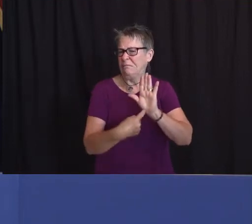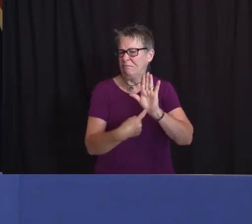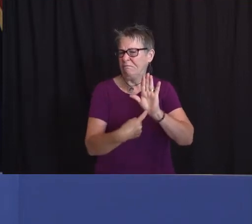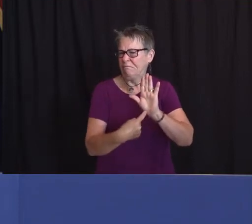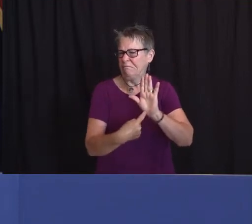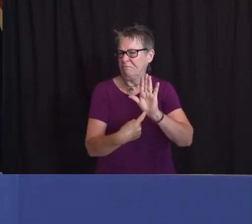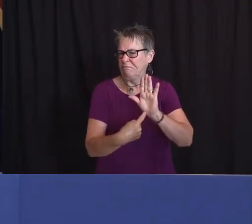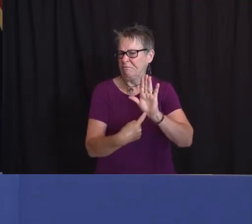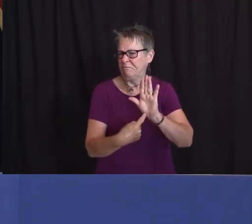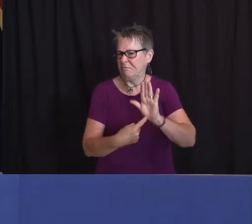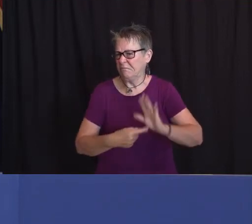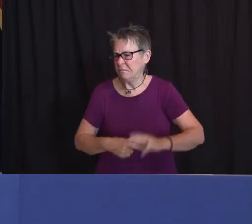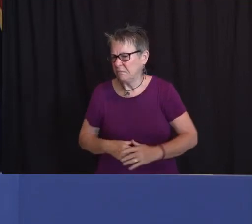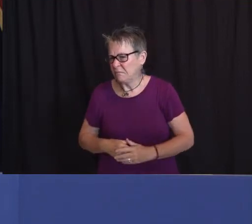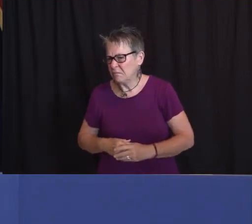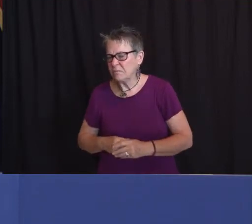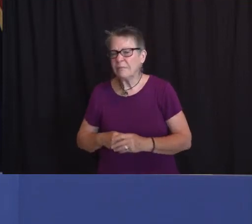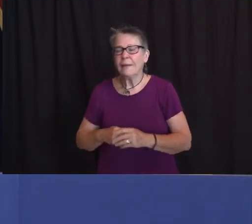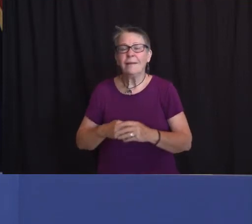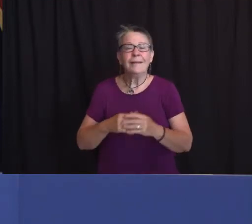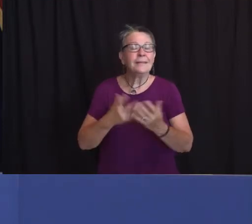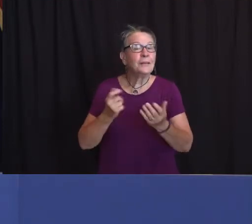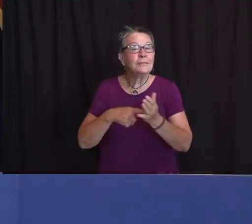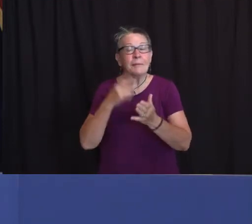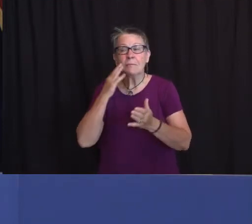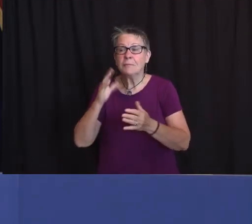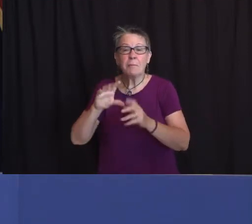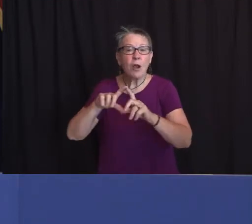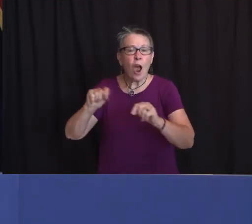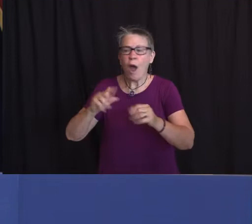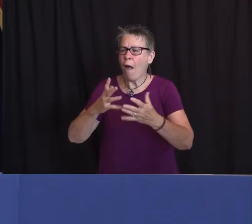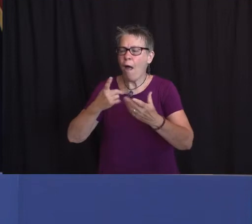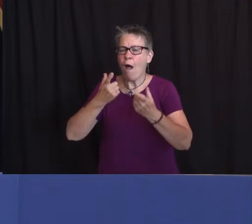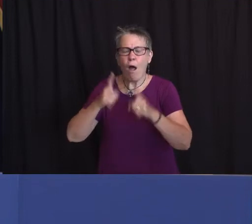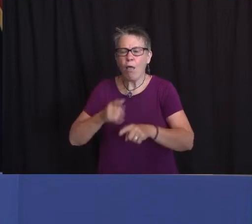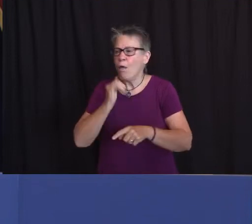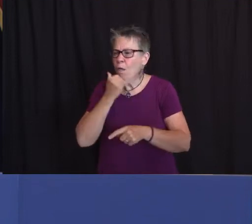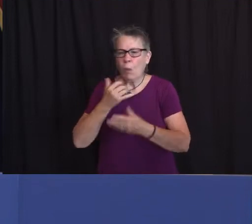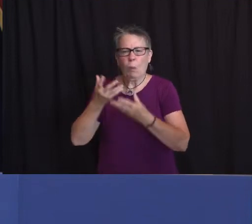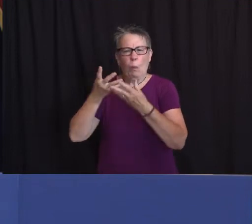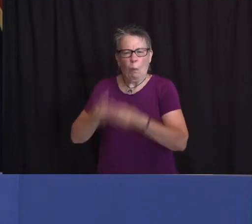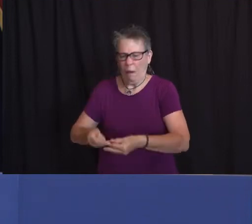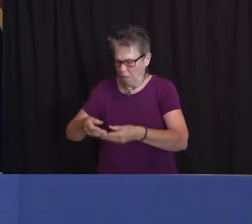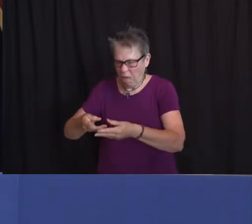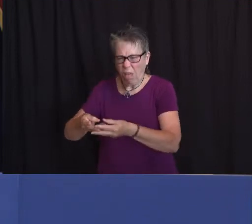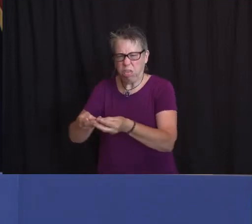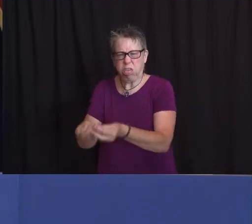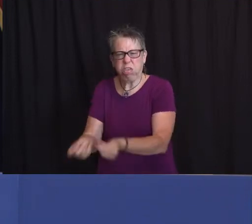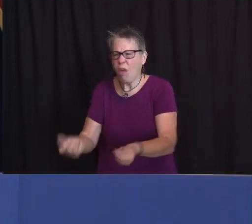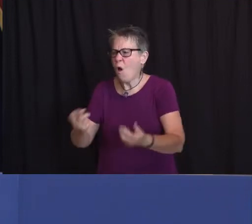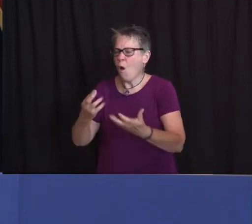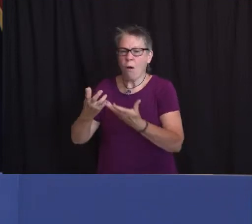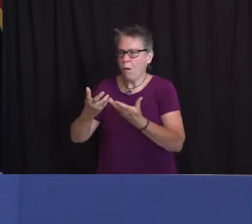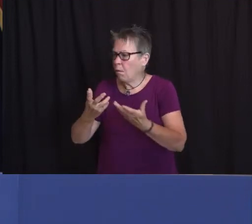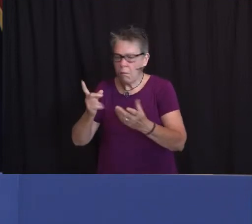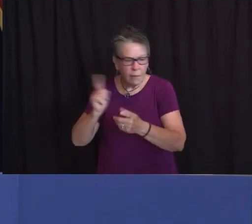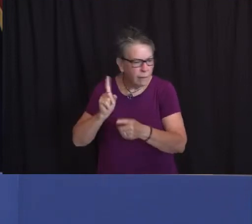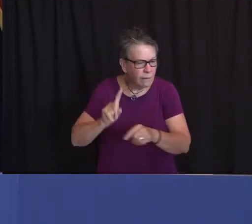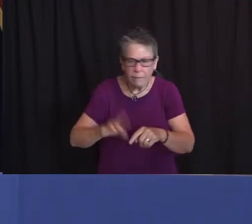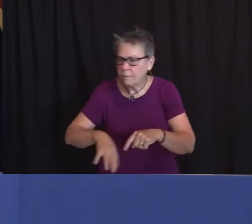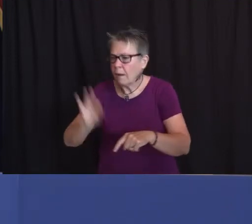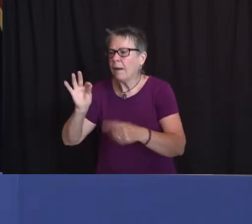got damaged or want quick access to their record. Docket will improve the ease and turnaround time for those who want a copy